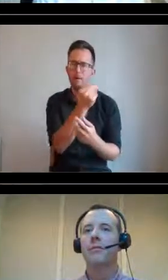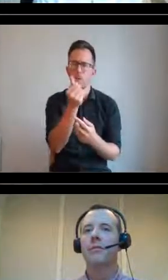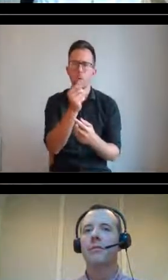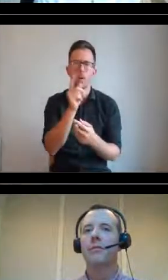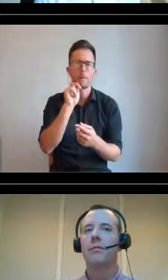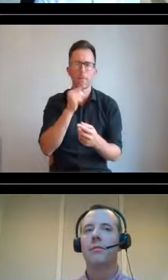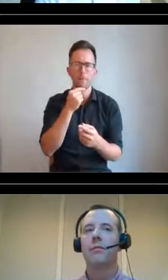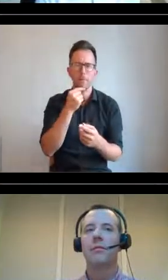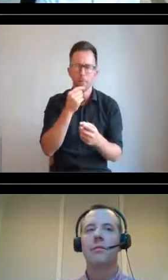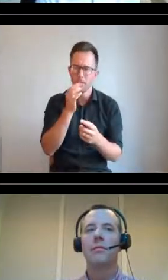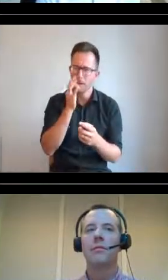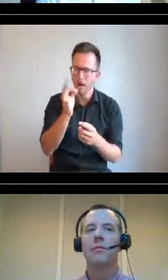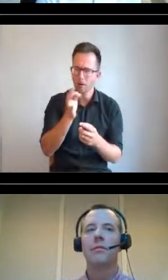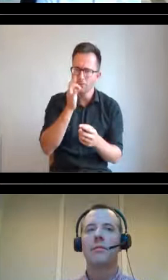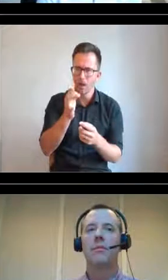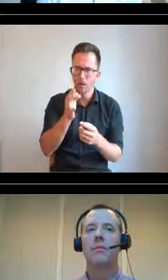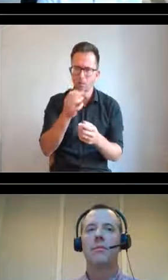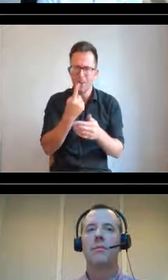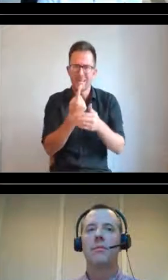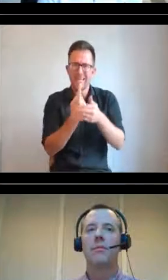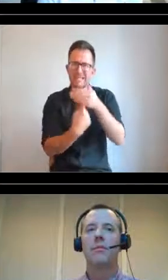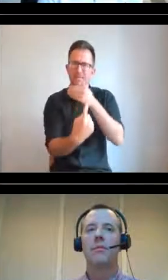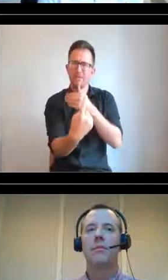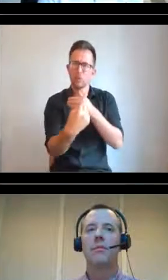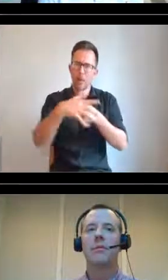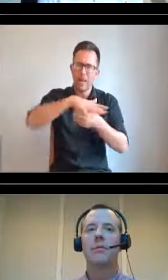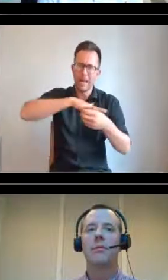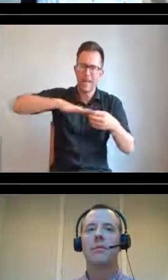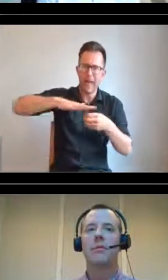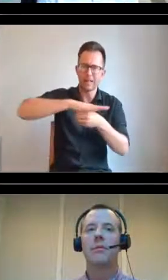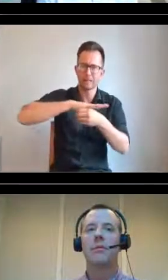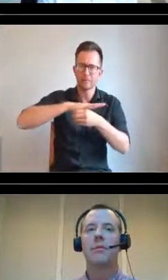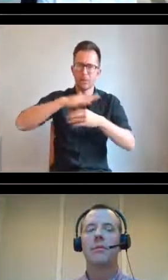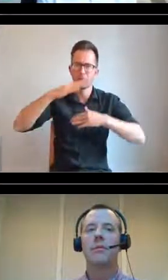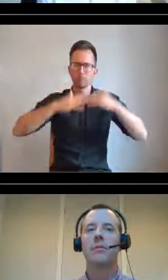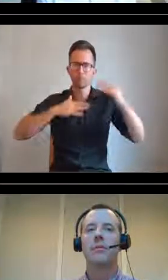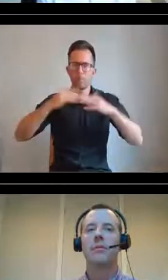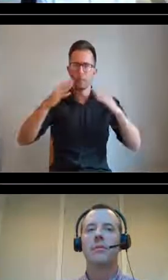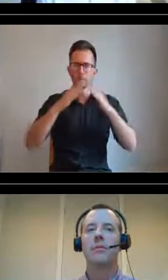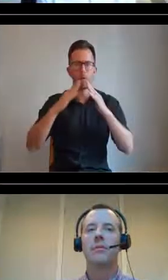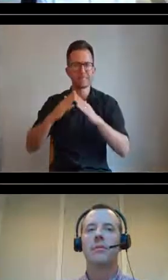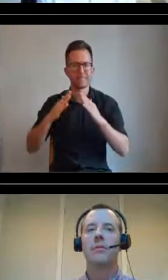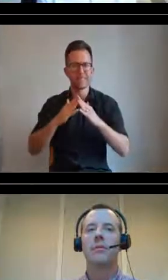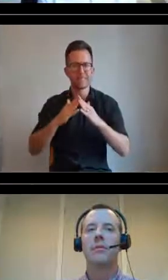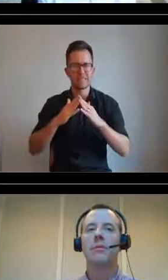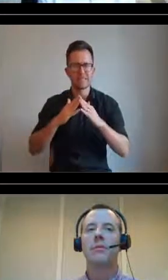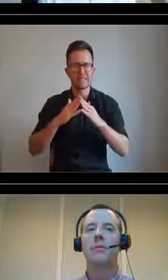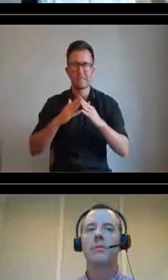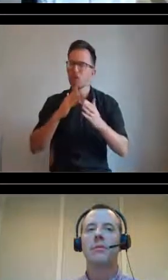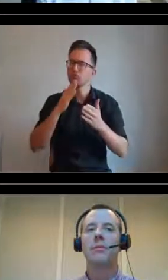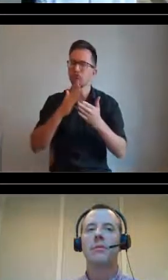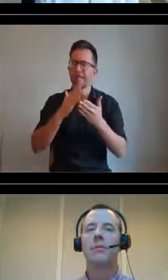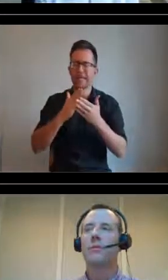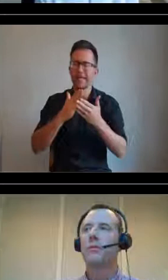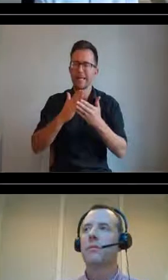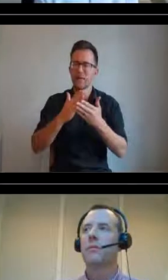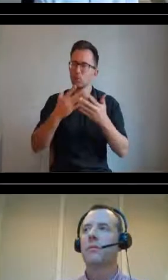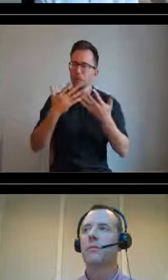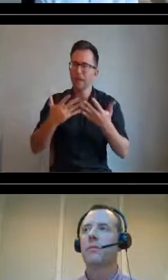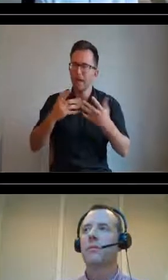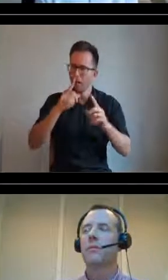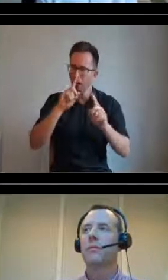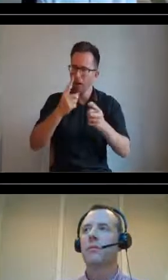about individual land and property matters. As we said earlier, to protect the confidentiality of